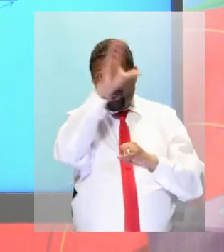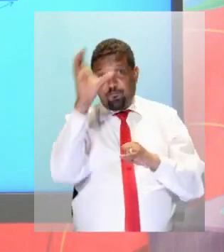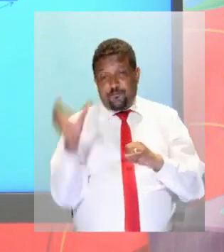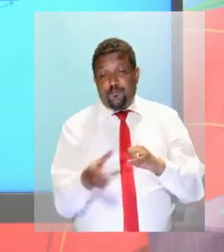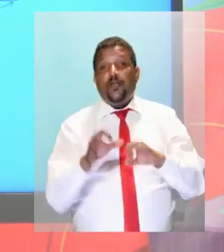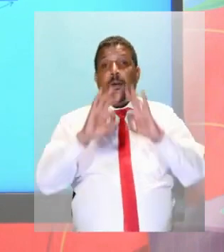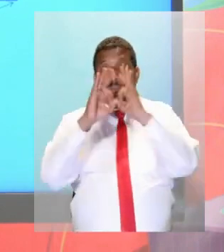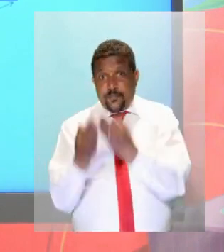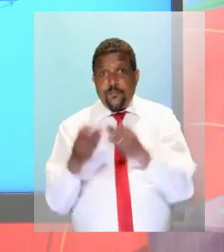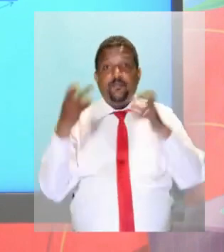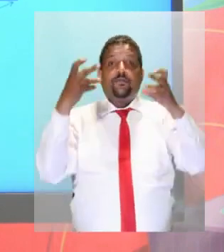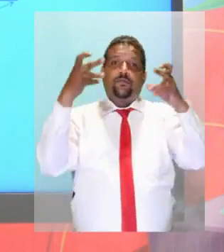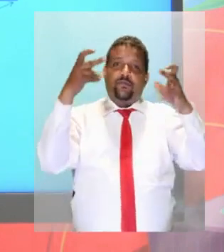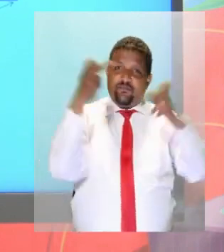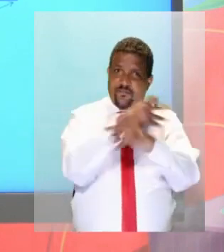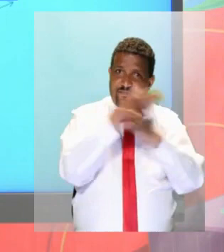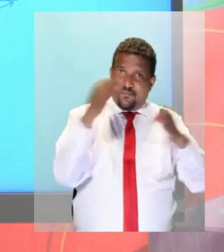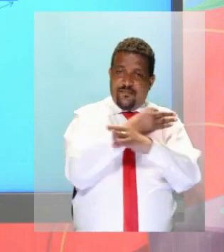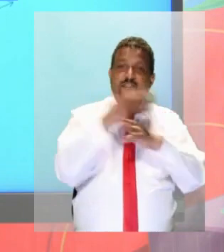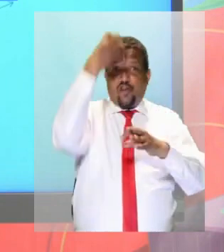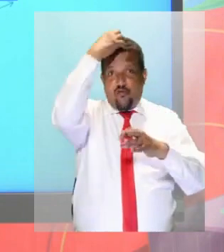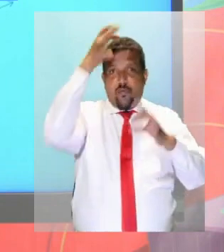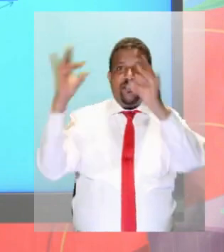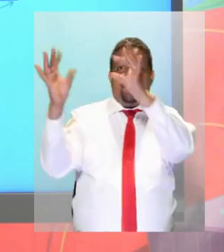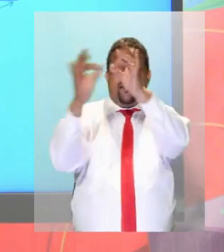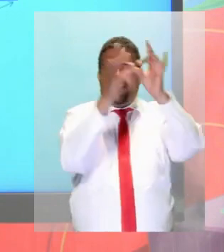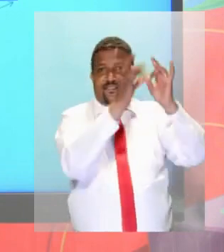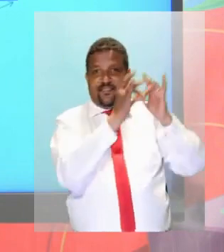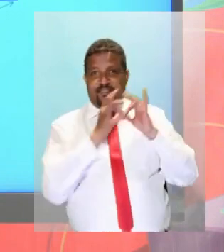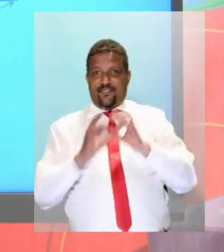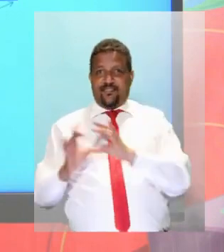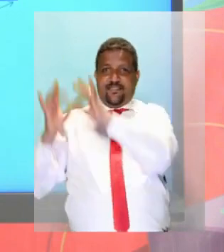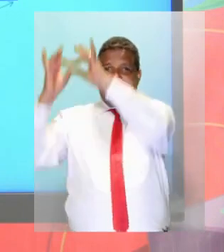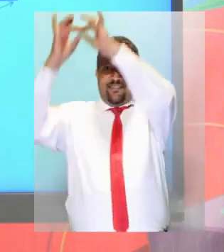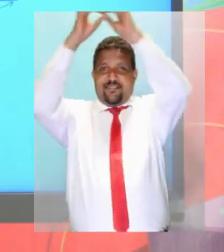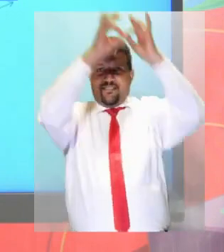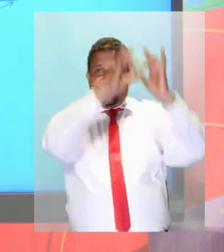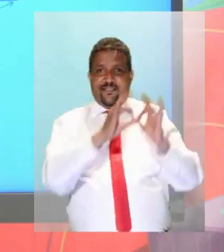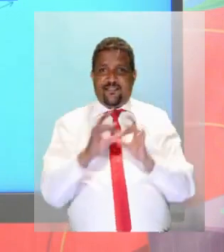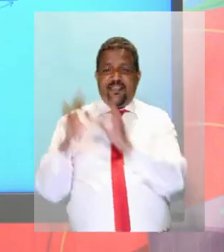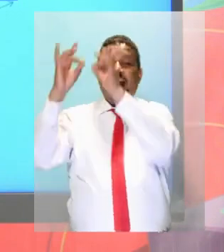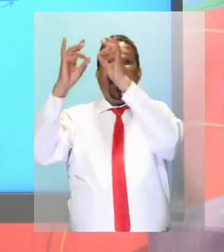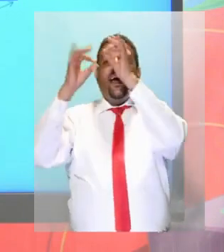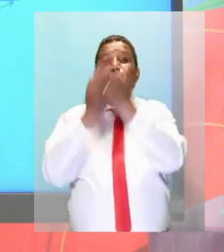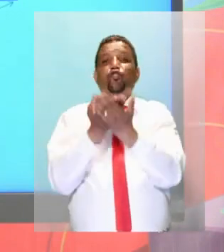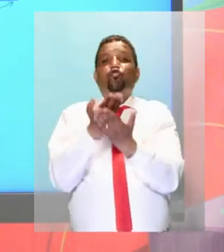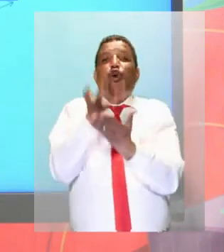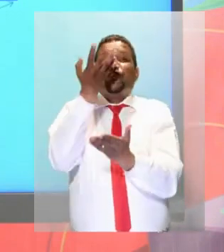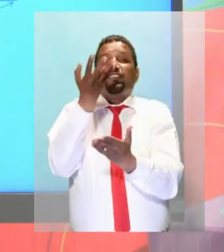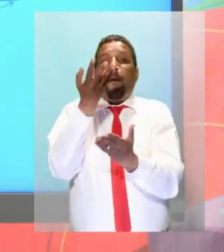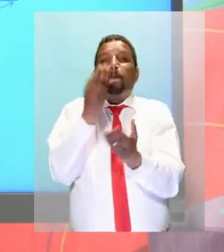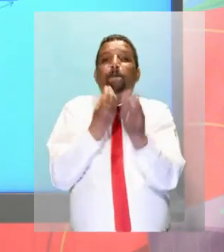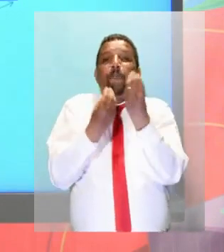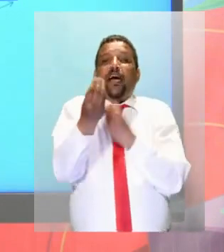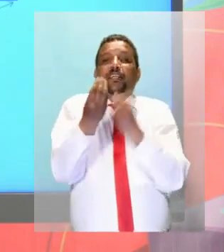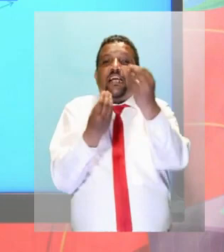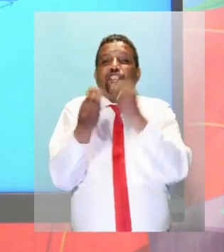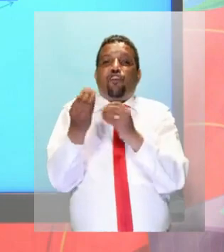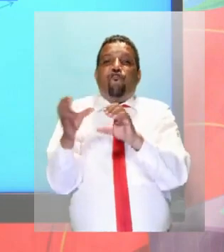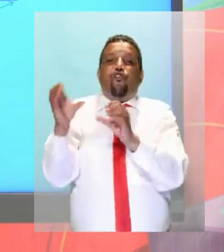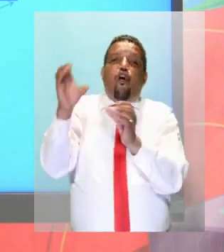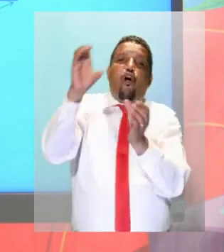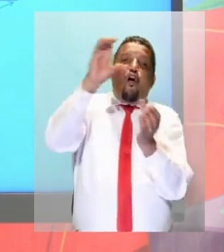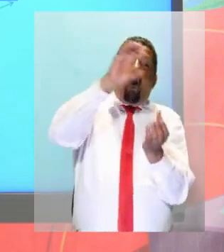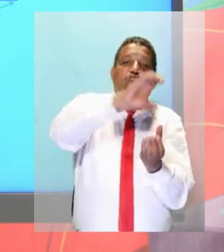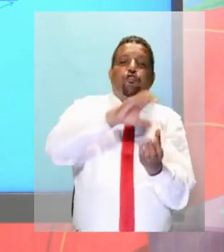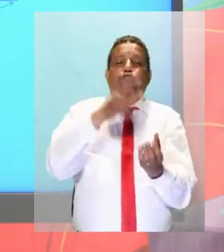firms, and government interacts in the product and resource market. That means the flow of the two-sector